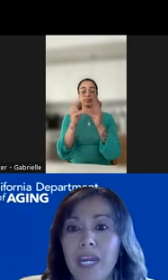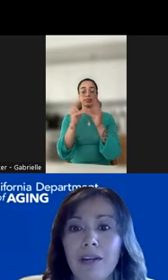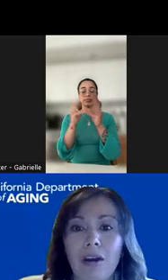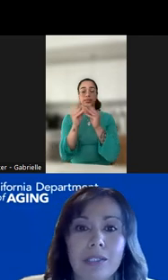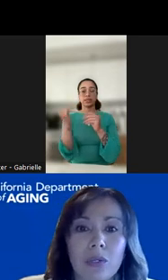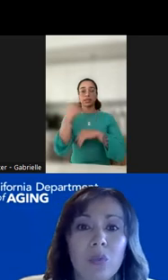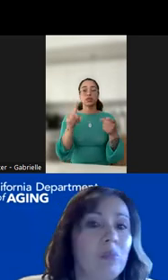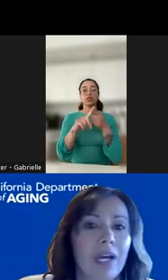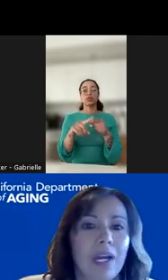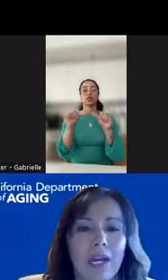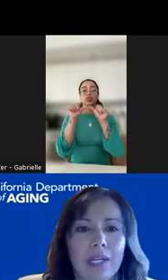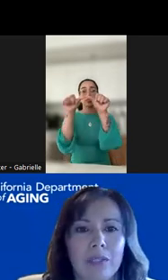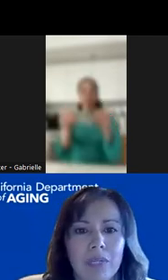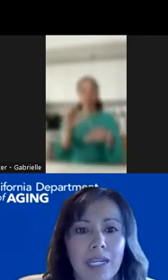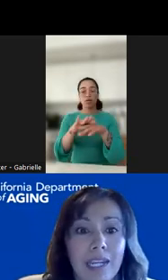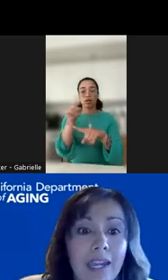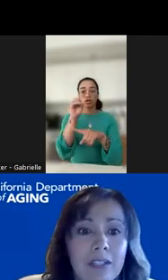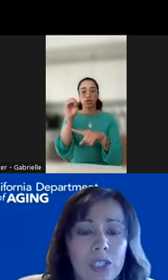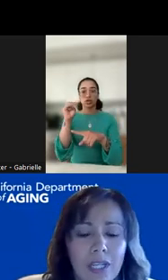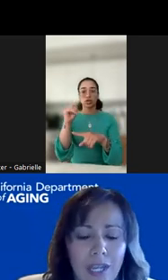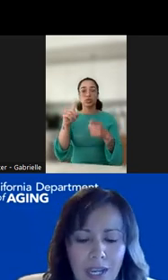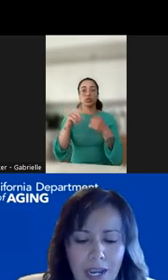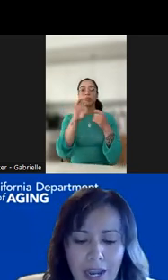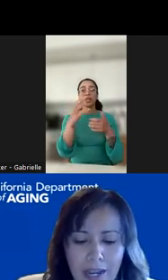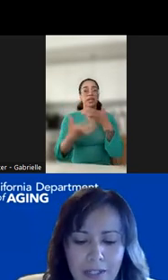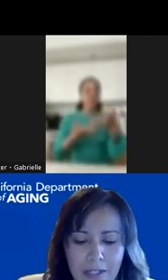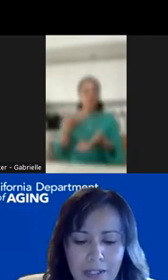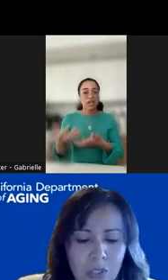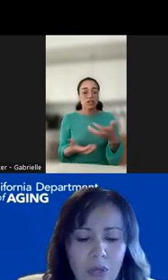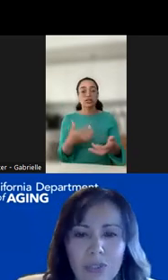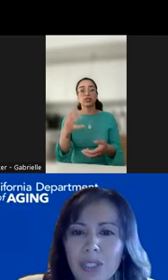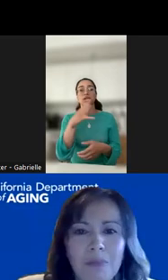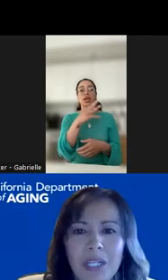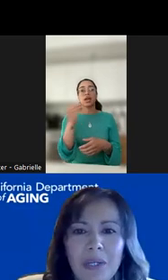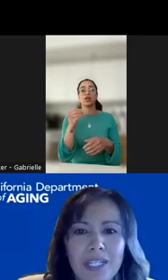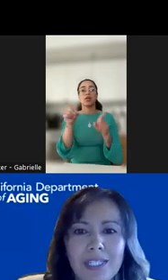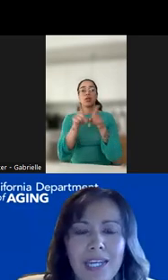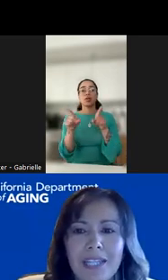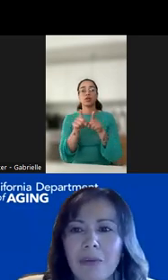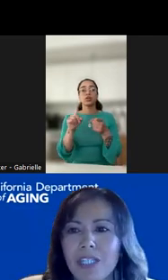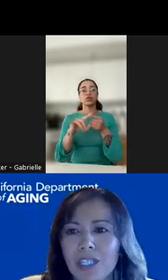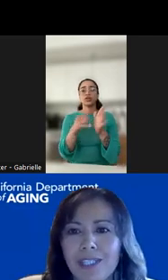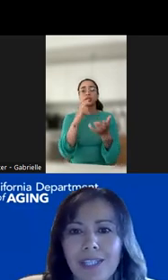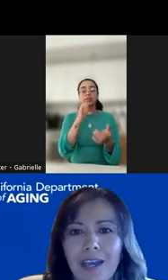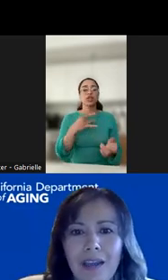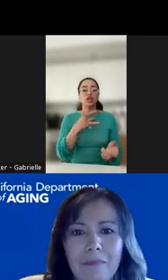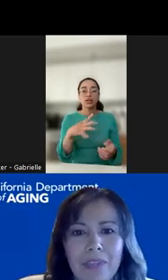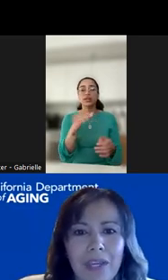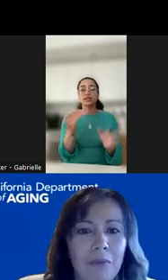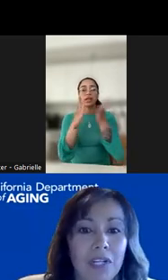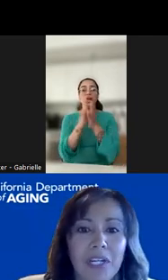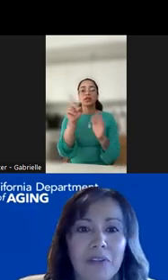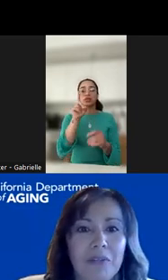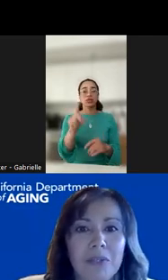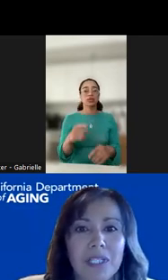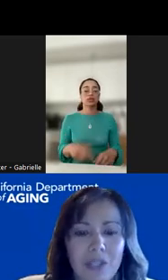to remain on Zoom, to be engaged, and also just to be curious and ask questions.